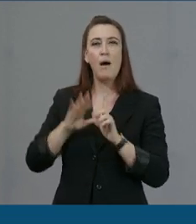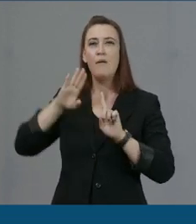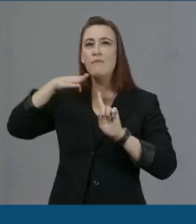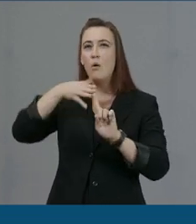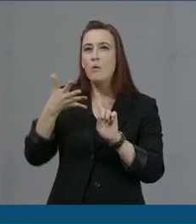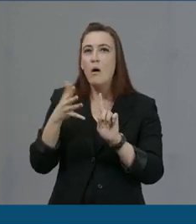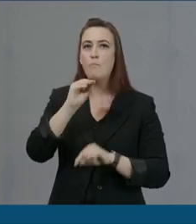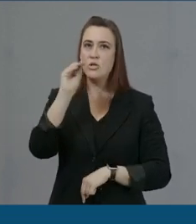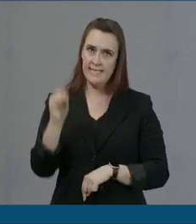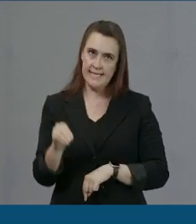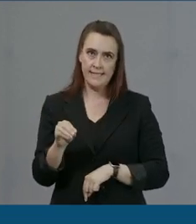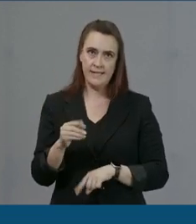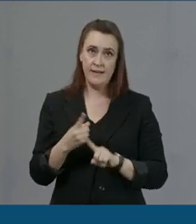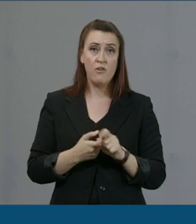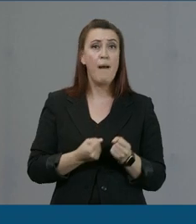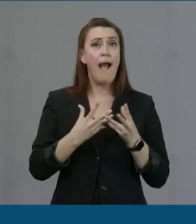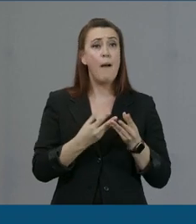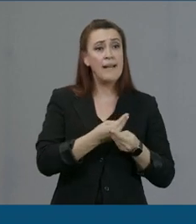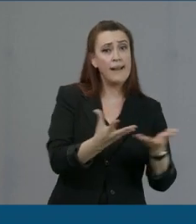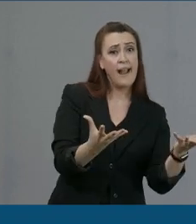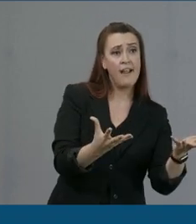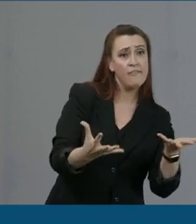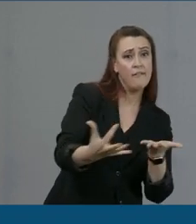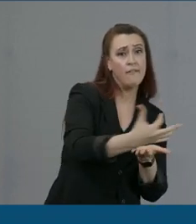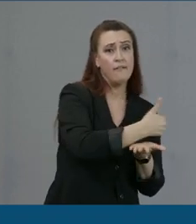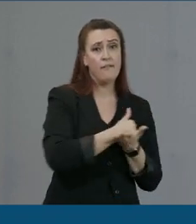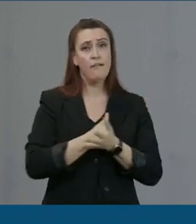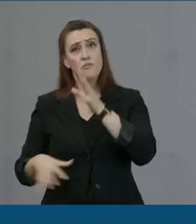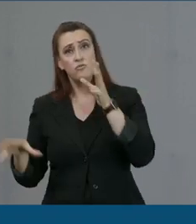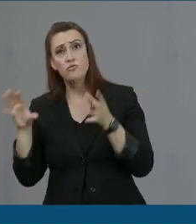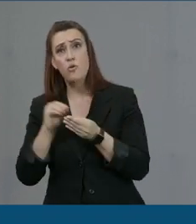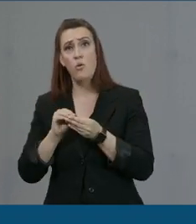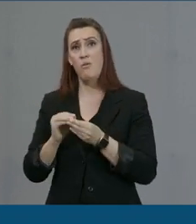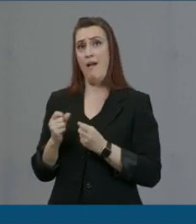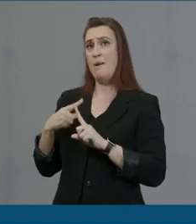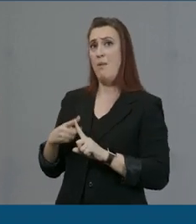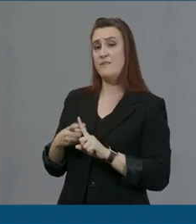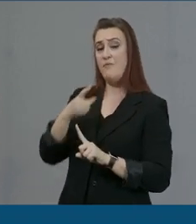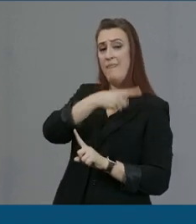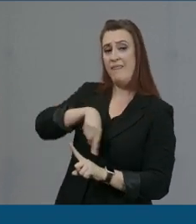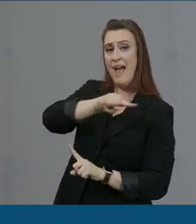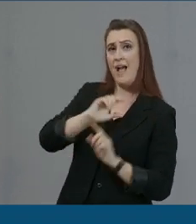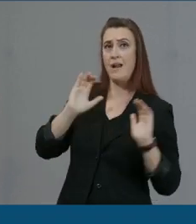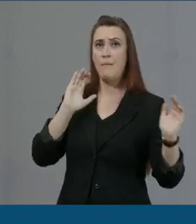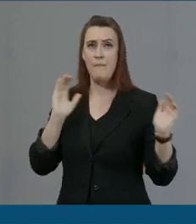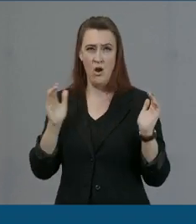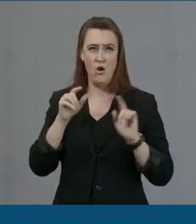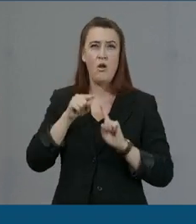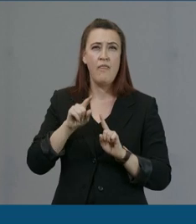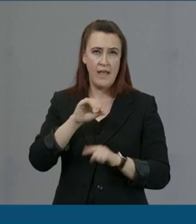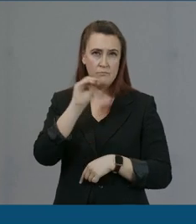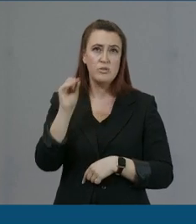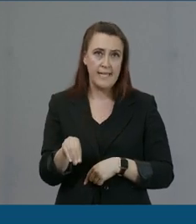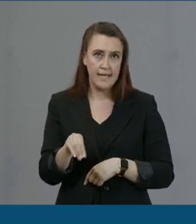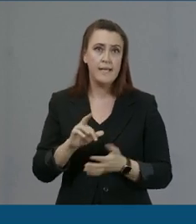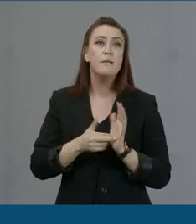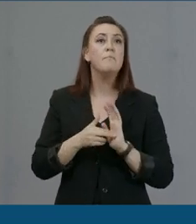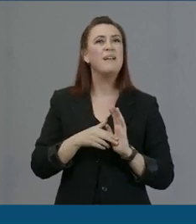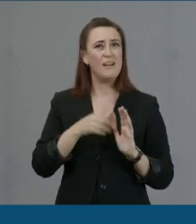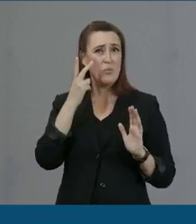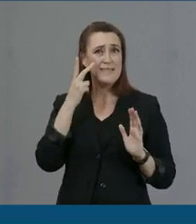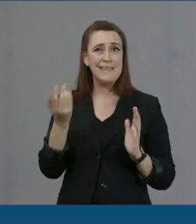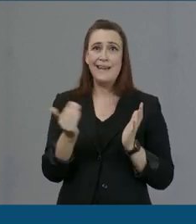positive tests, the percentage of people that contract COVID-19, and that is what's on the downward